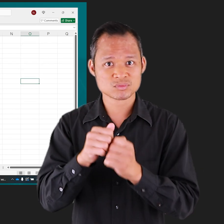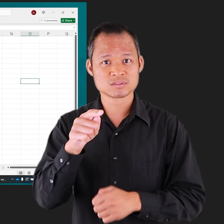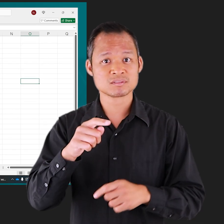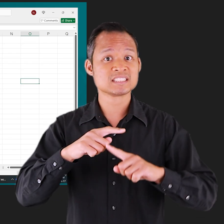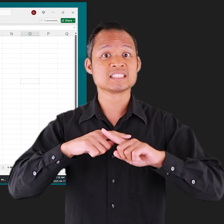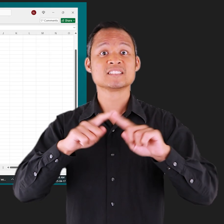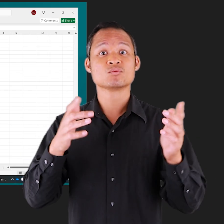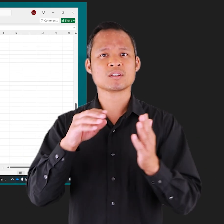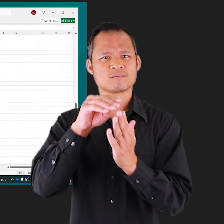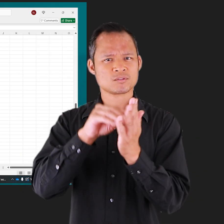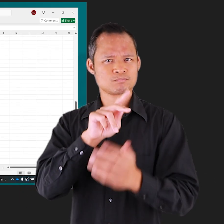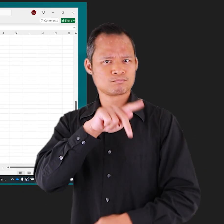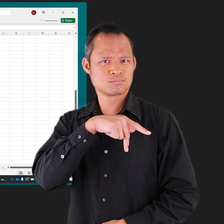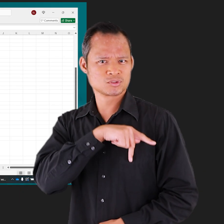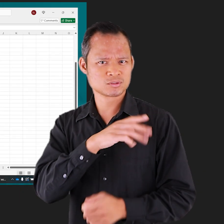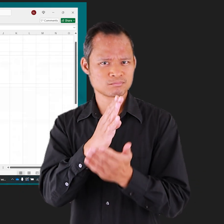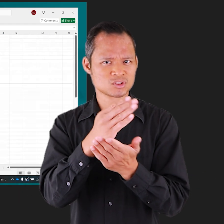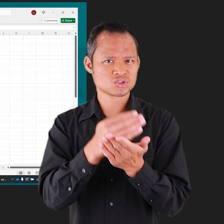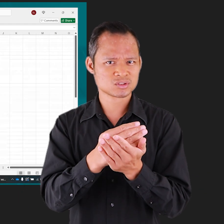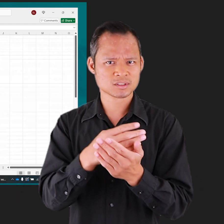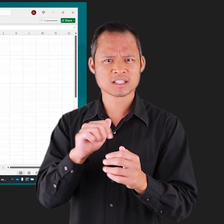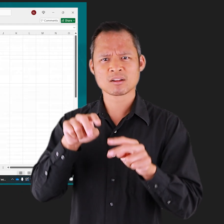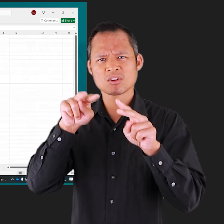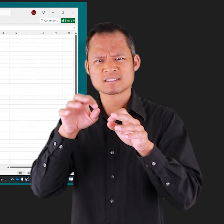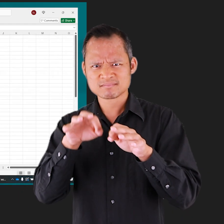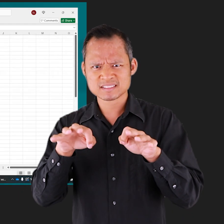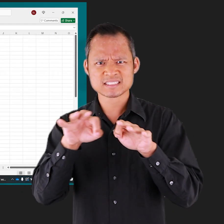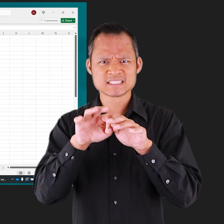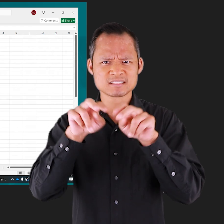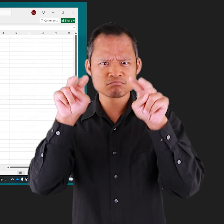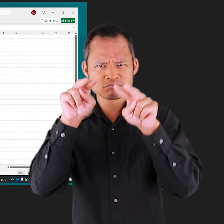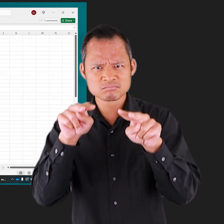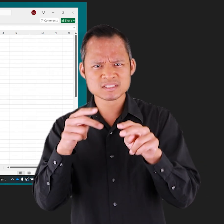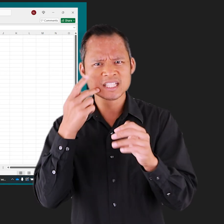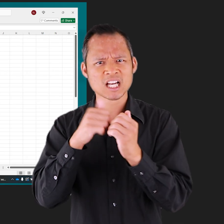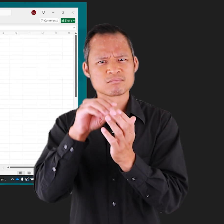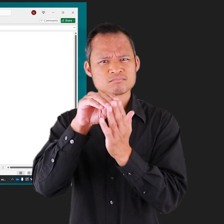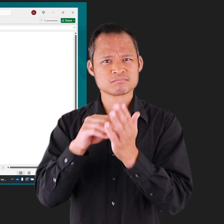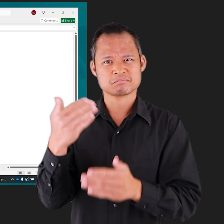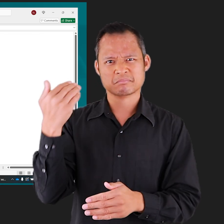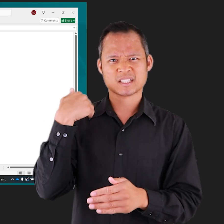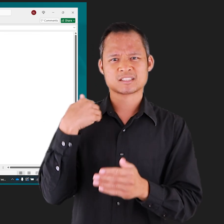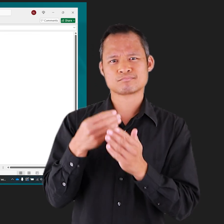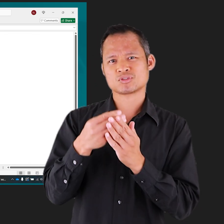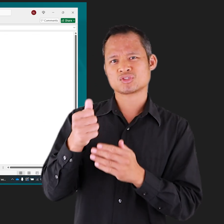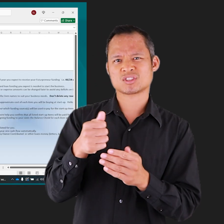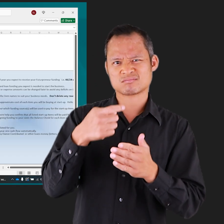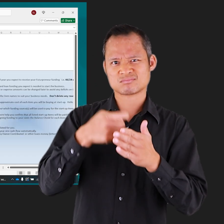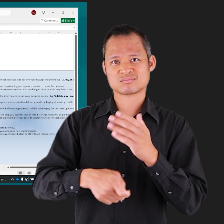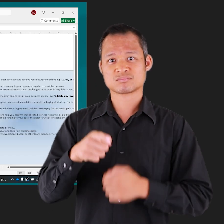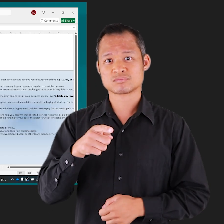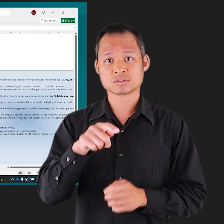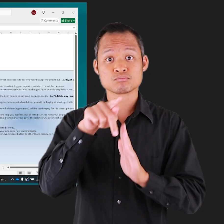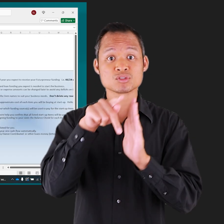difference is to fill in a personal budget in step 1. Please watch this video from the beginning on how to fill out the past purchases,